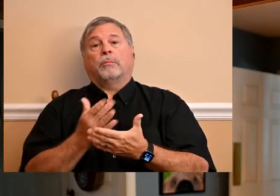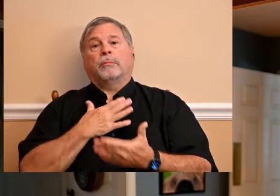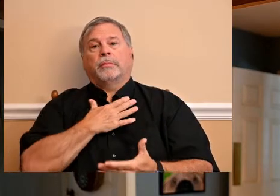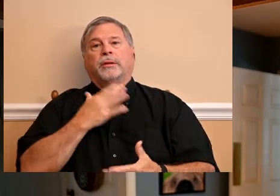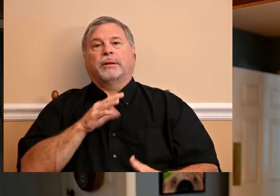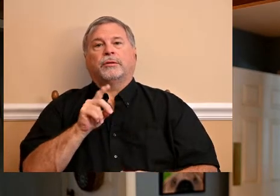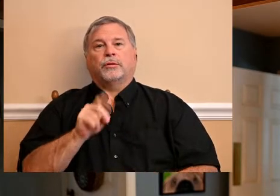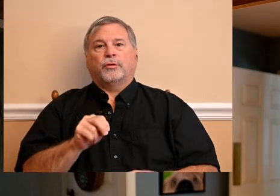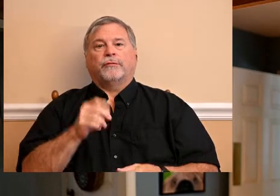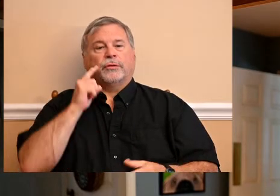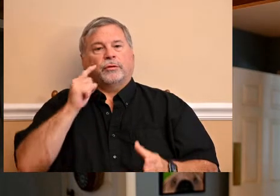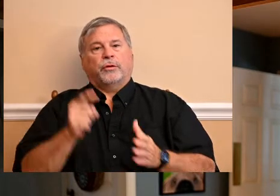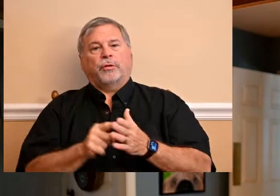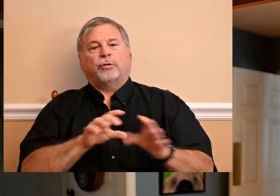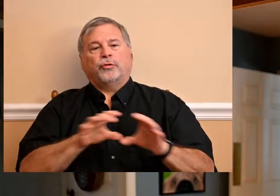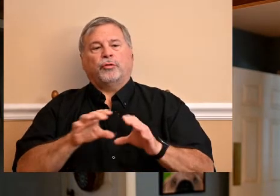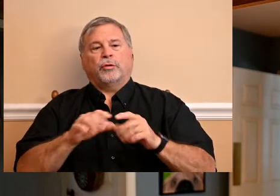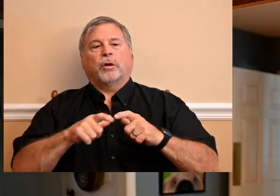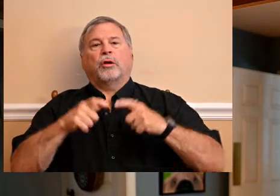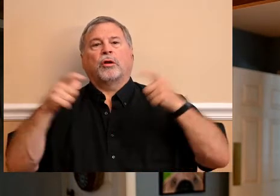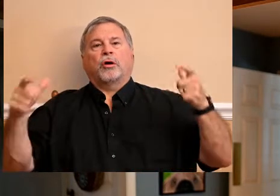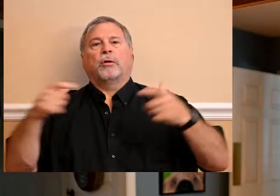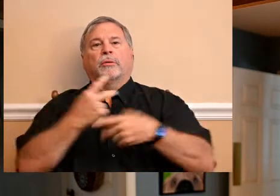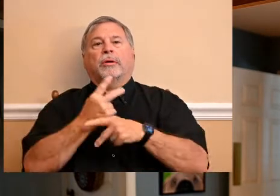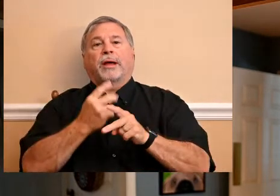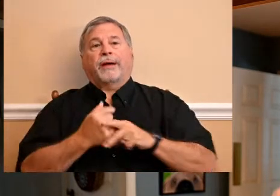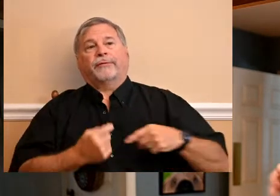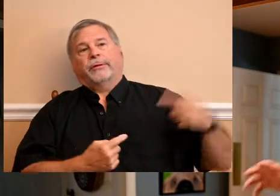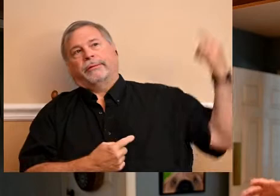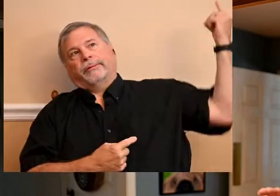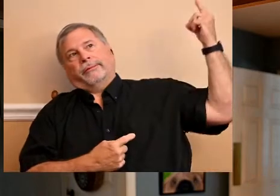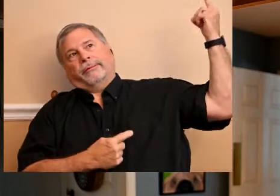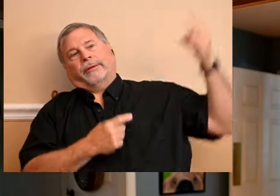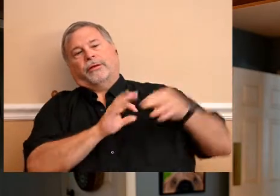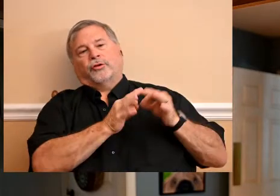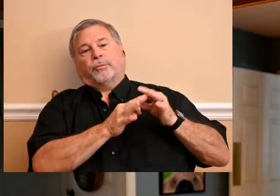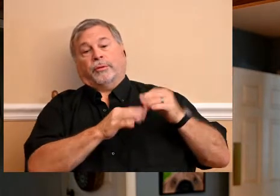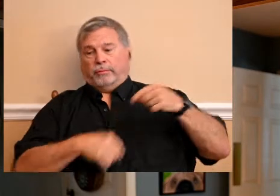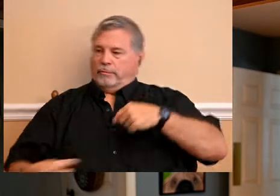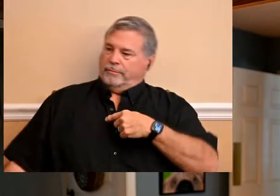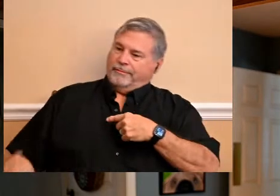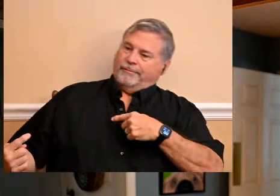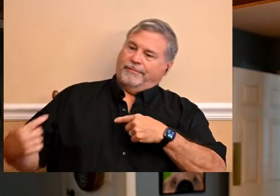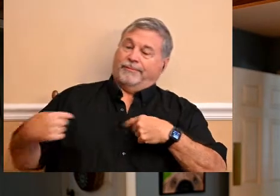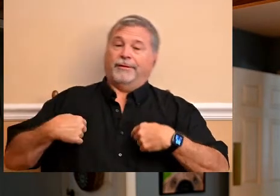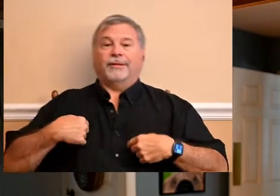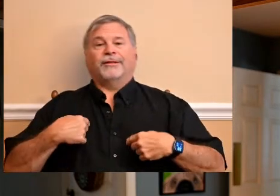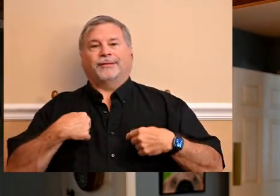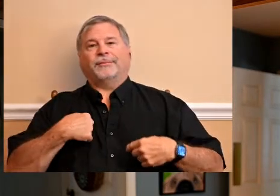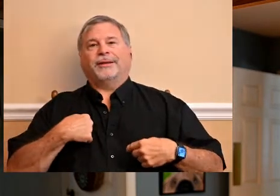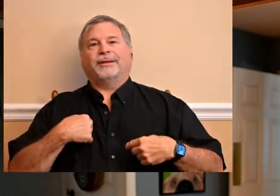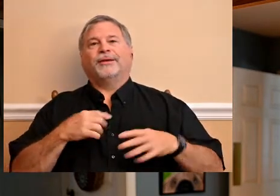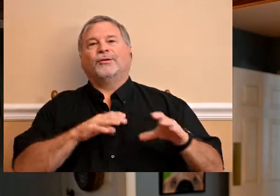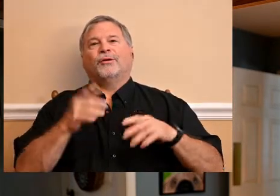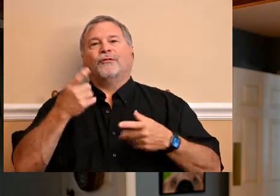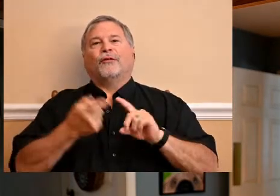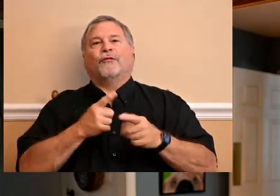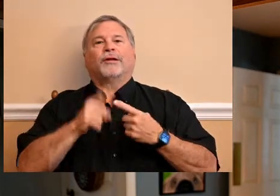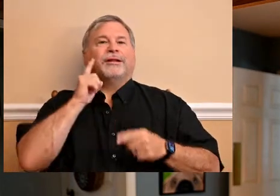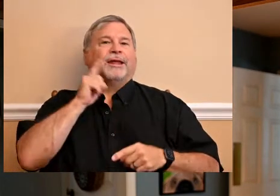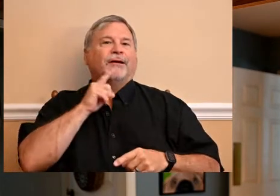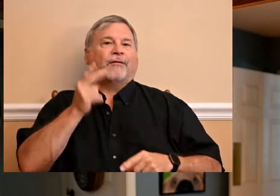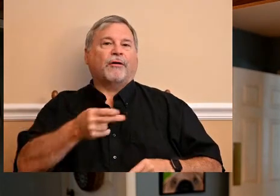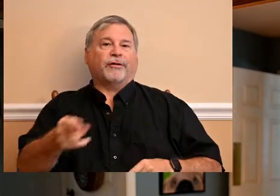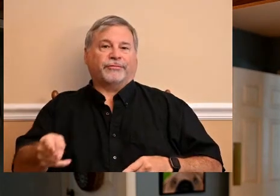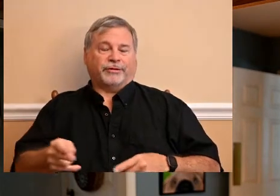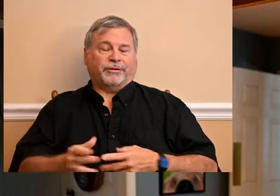things you'd like us to cook, please do. If you notice when I'm doing the large productions, I actually have an interpreter up here. That is me,